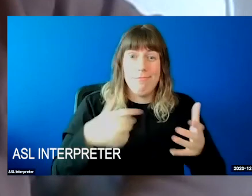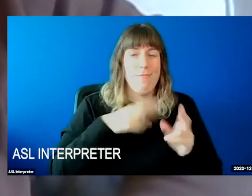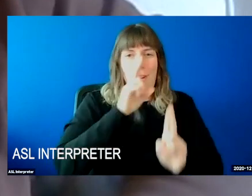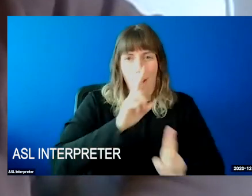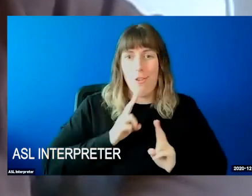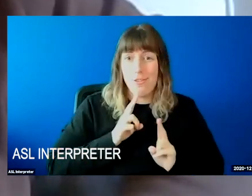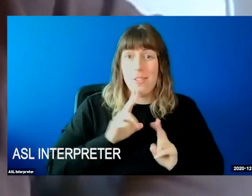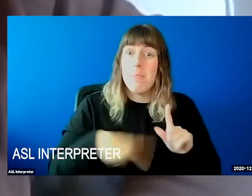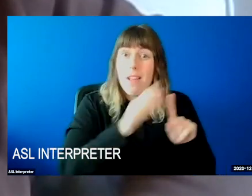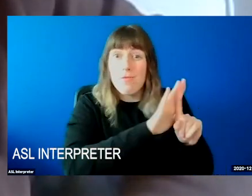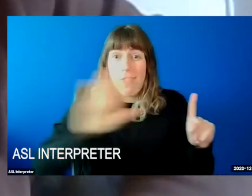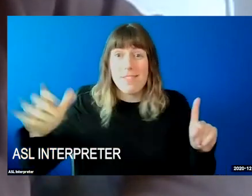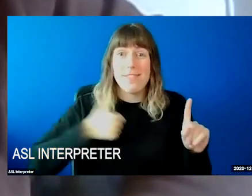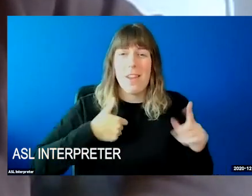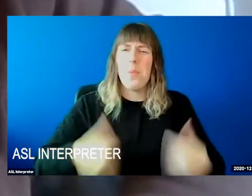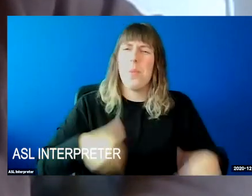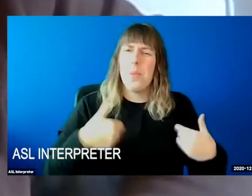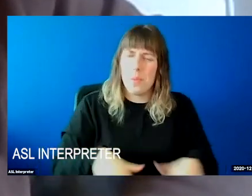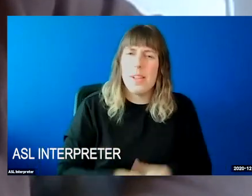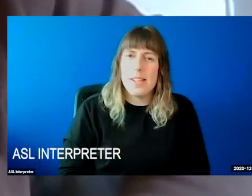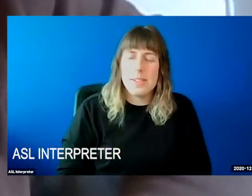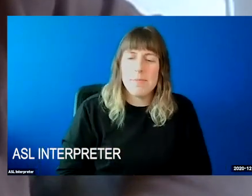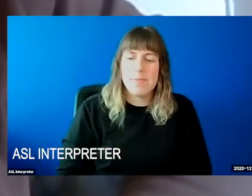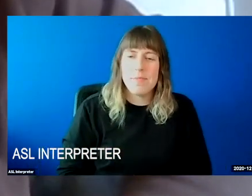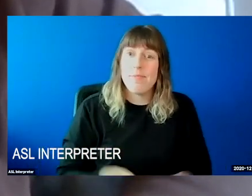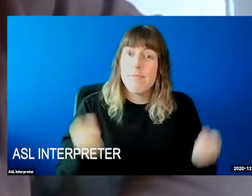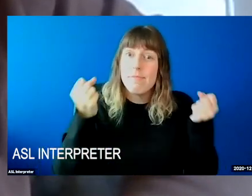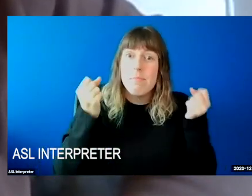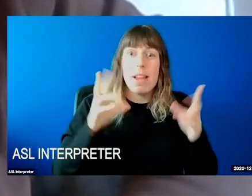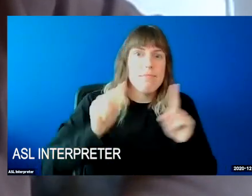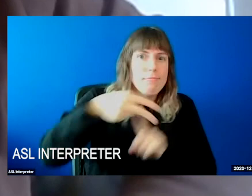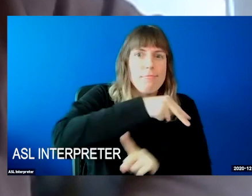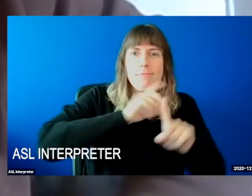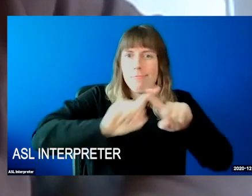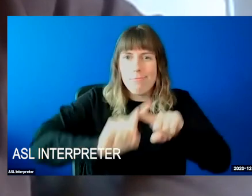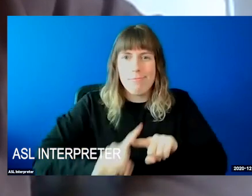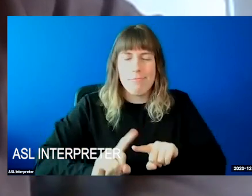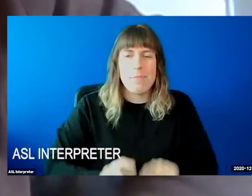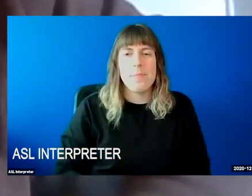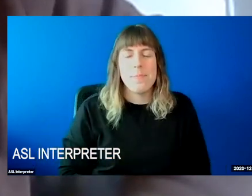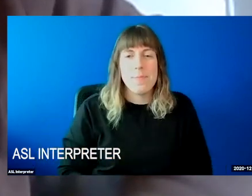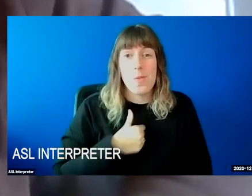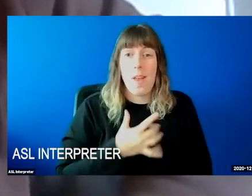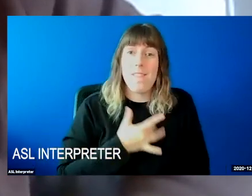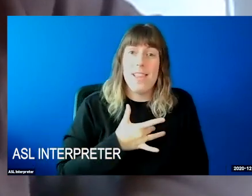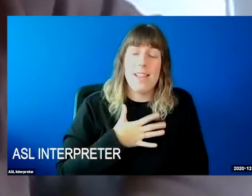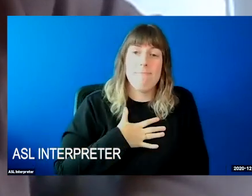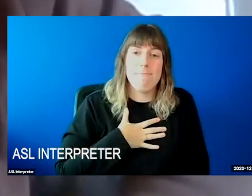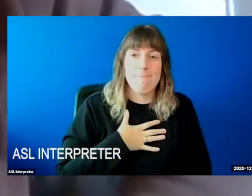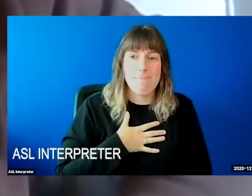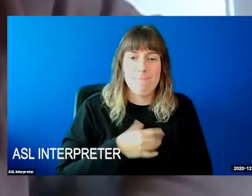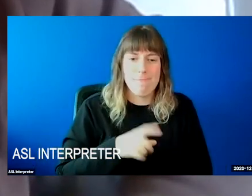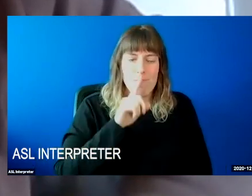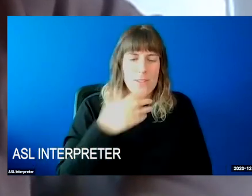dialogue with so many people from across the country, with so many varying perspectives. So